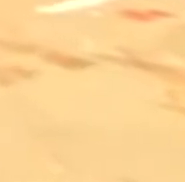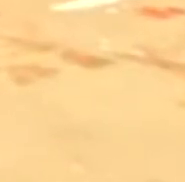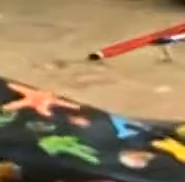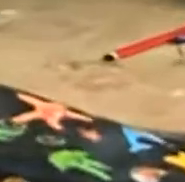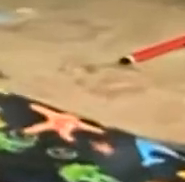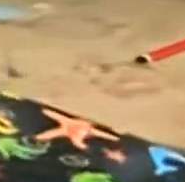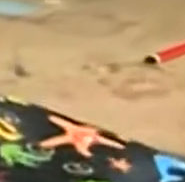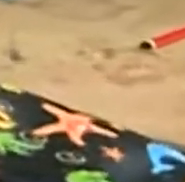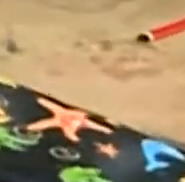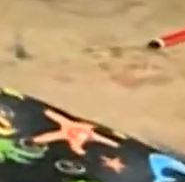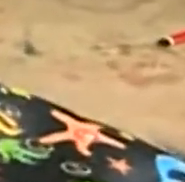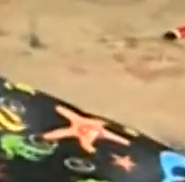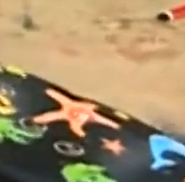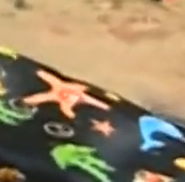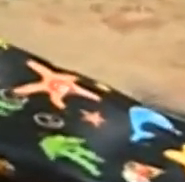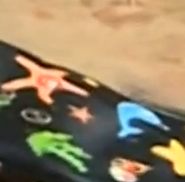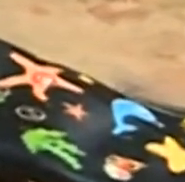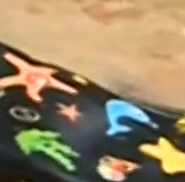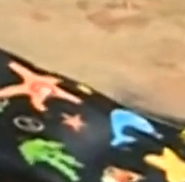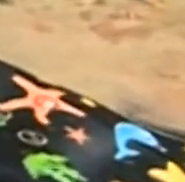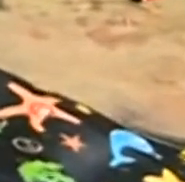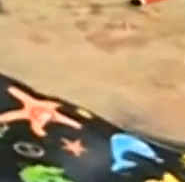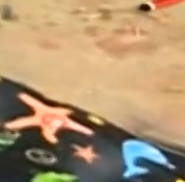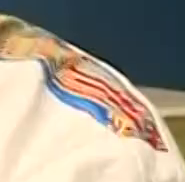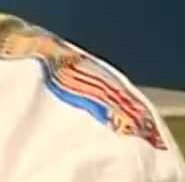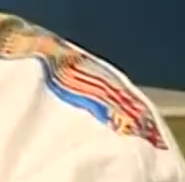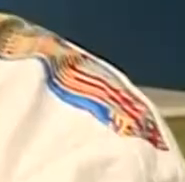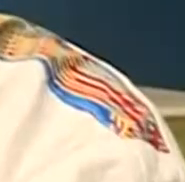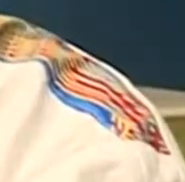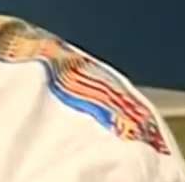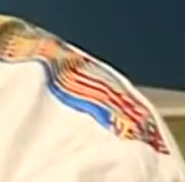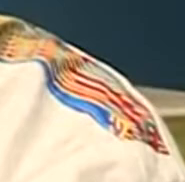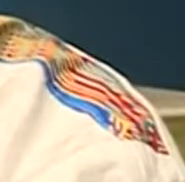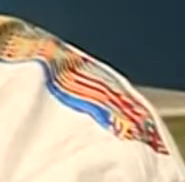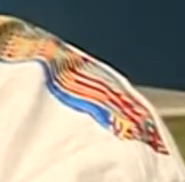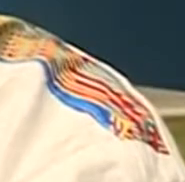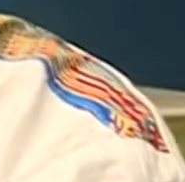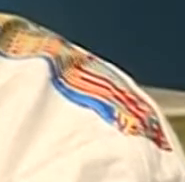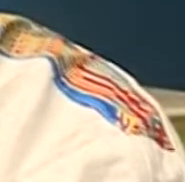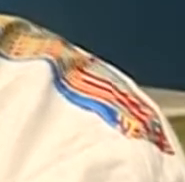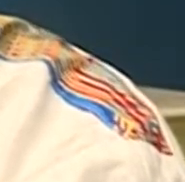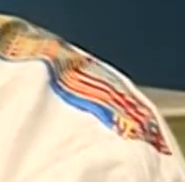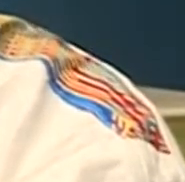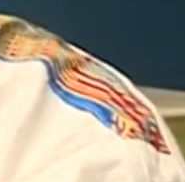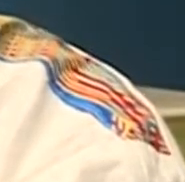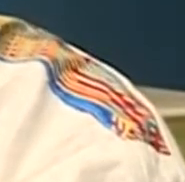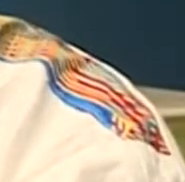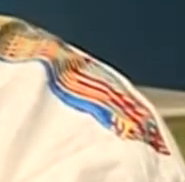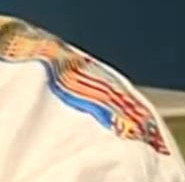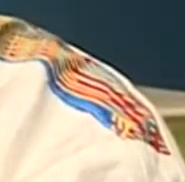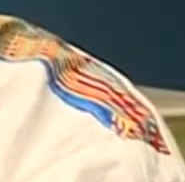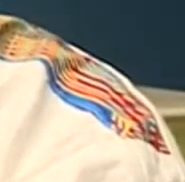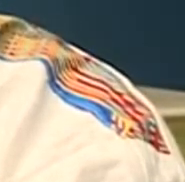for over 30 years, has seen it all. It has been rough, tough,